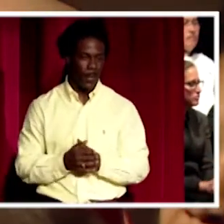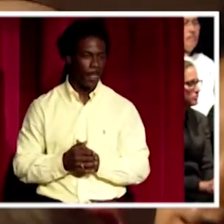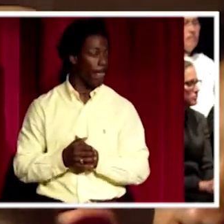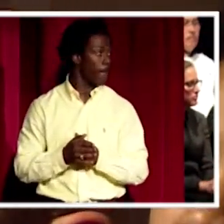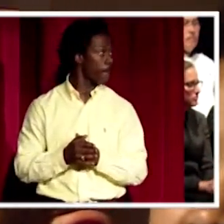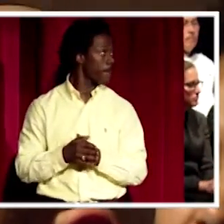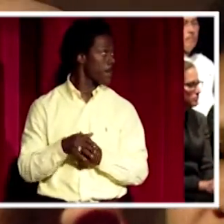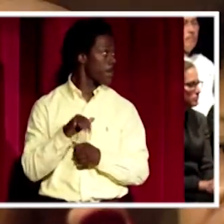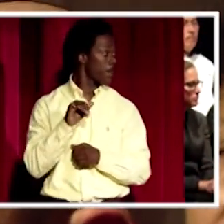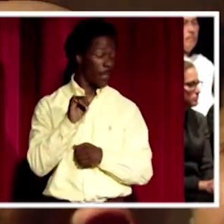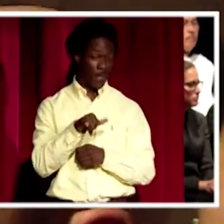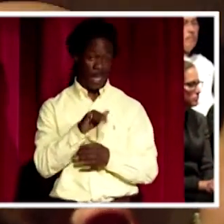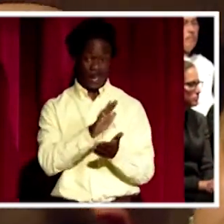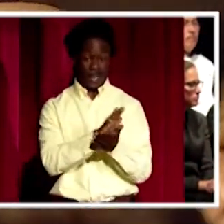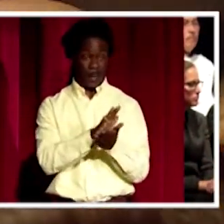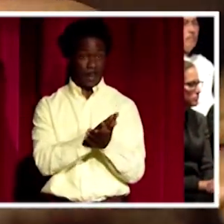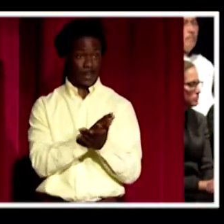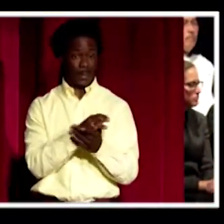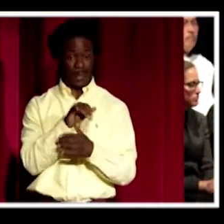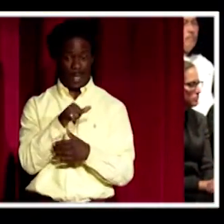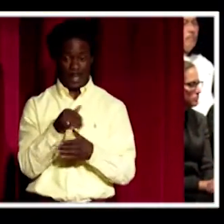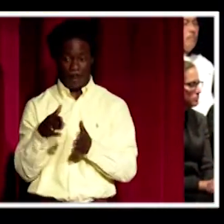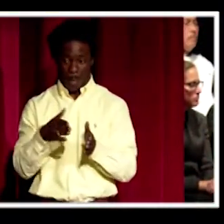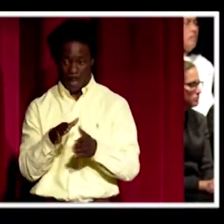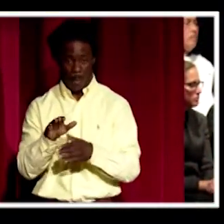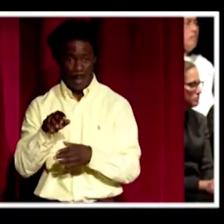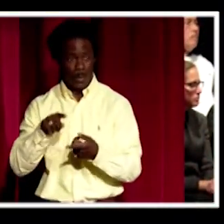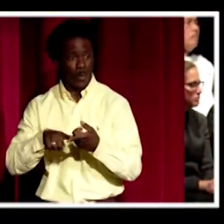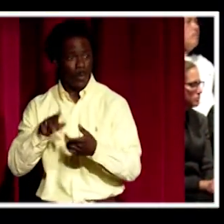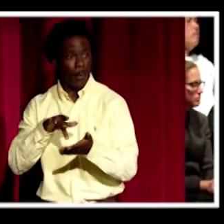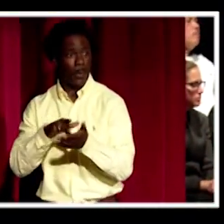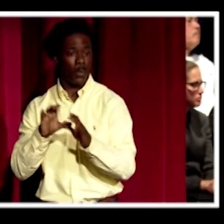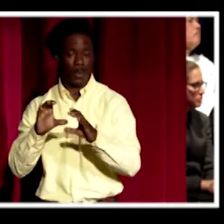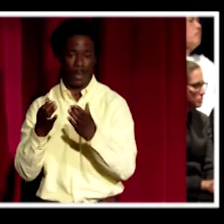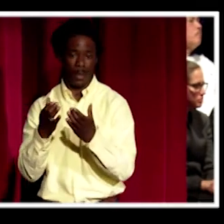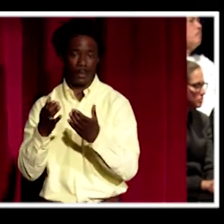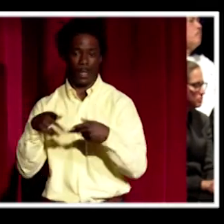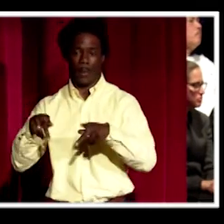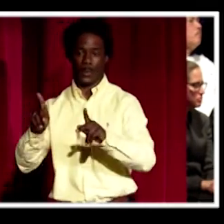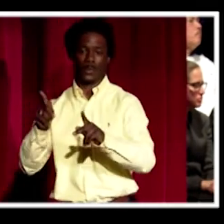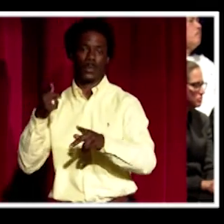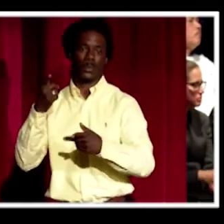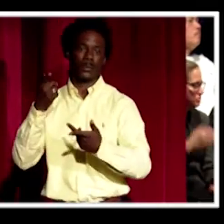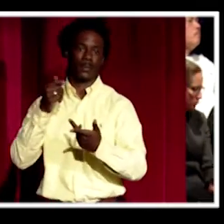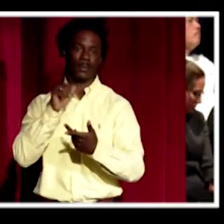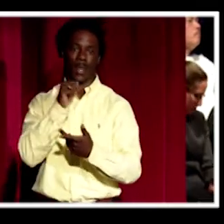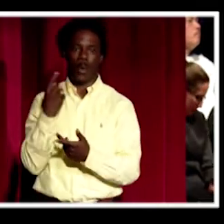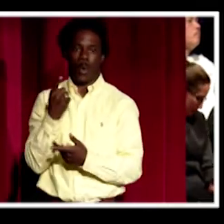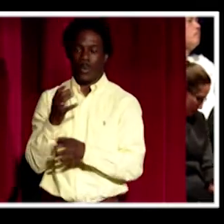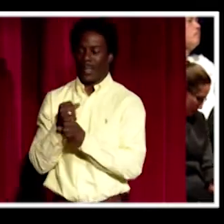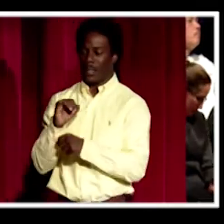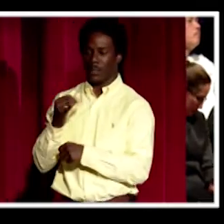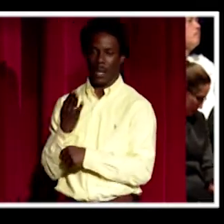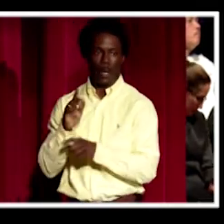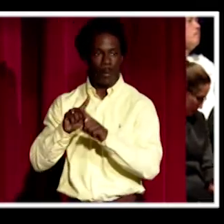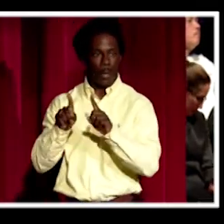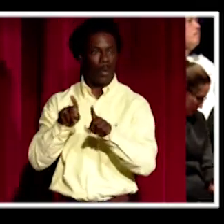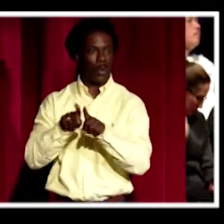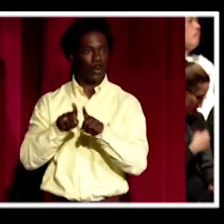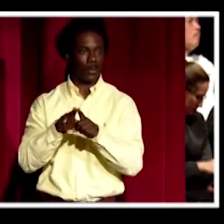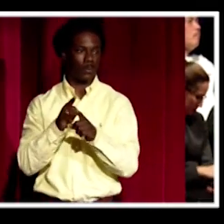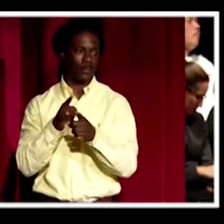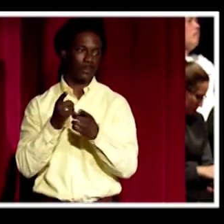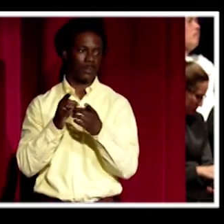The Infrastructure Academy is a pathway to the middle class, an opportunity not to just get a job, but to build